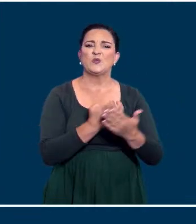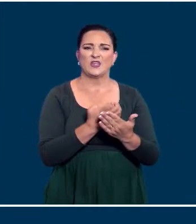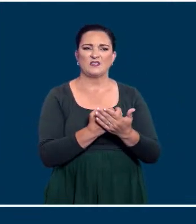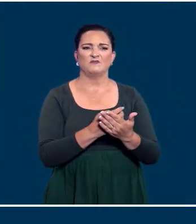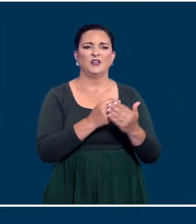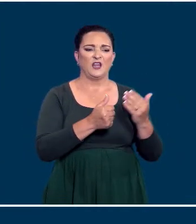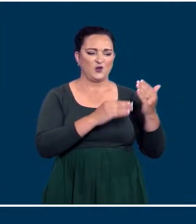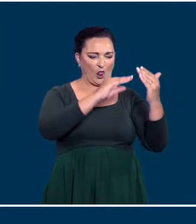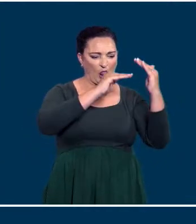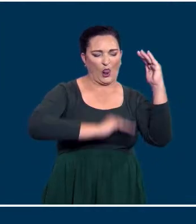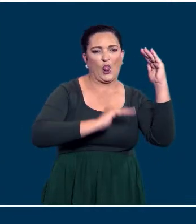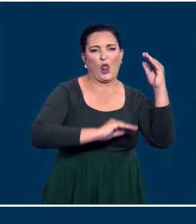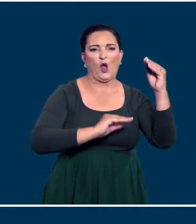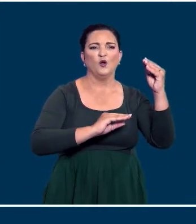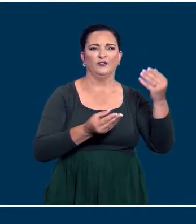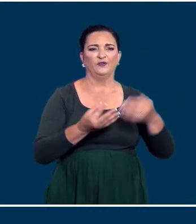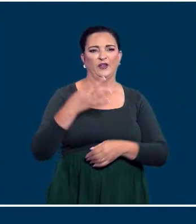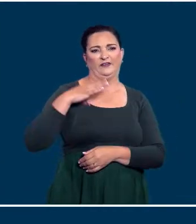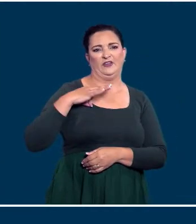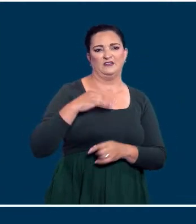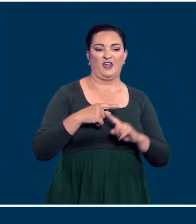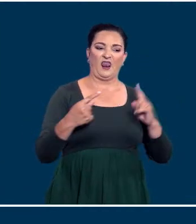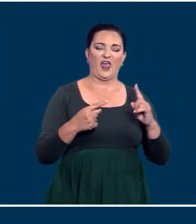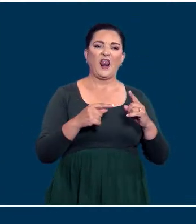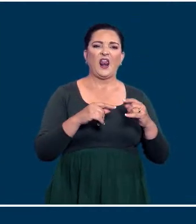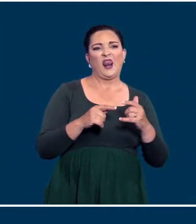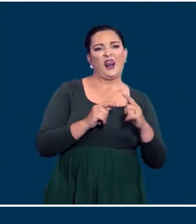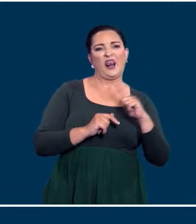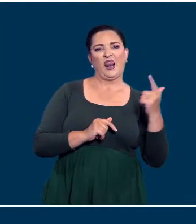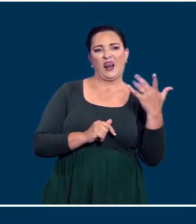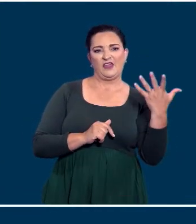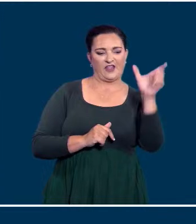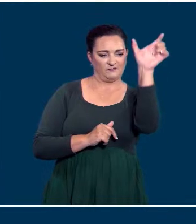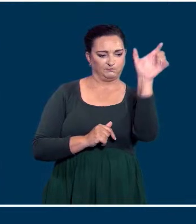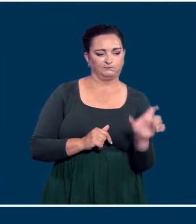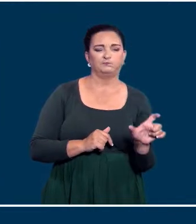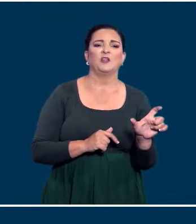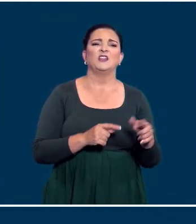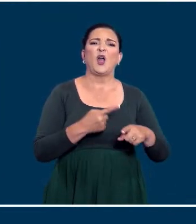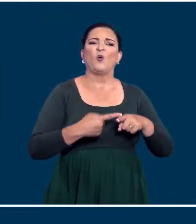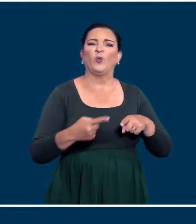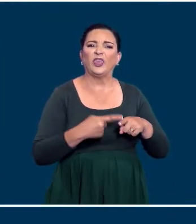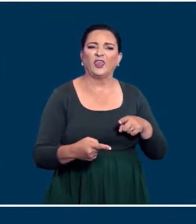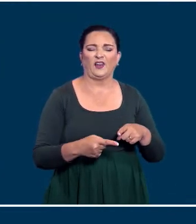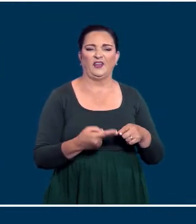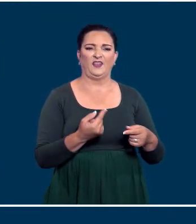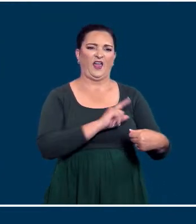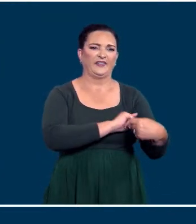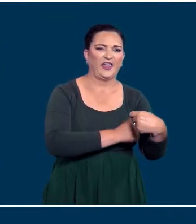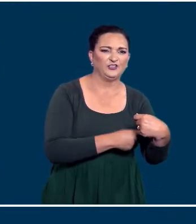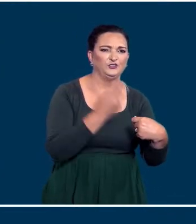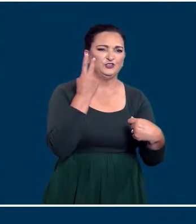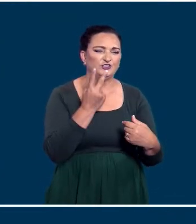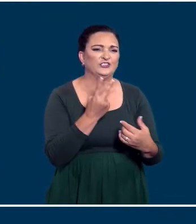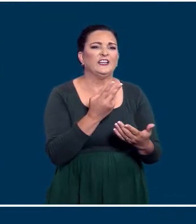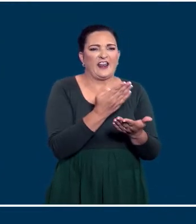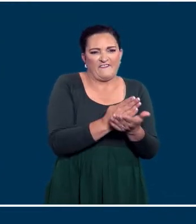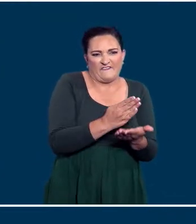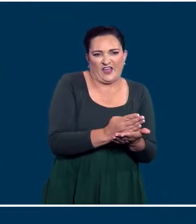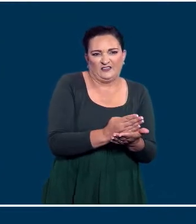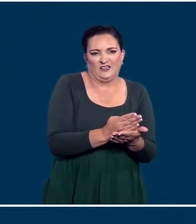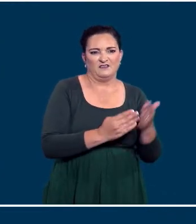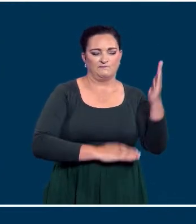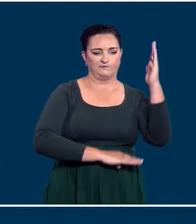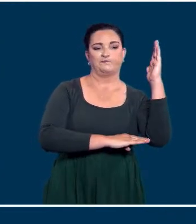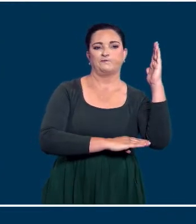investment. On the left-hand side, we're just showing you the weekly energy availability factor. We saw quite a nice improvement,